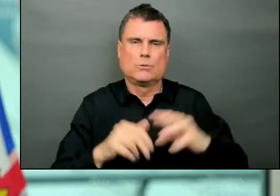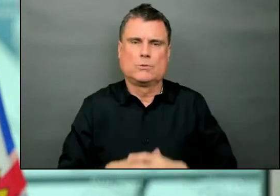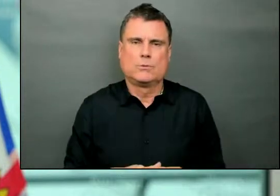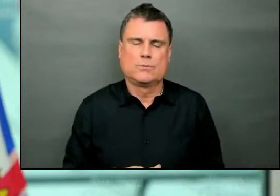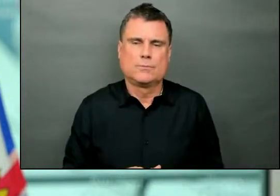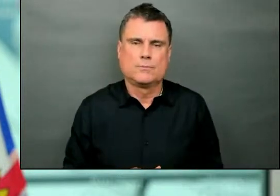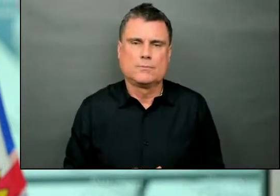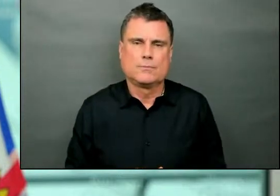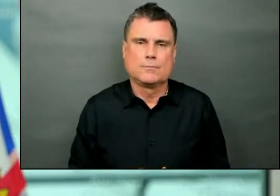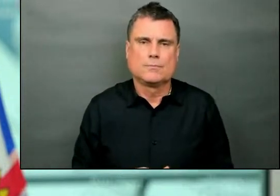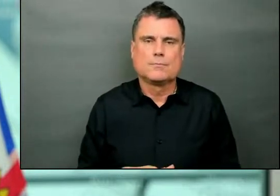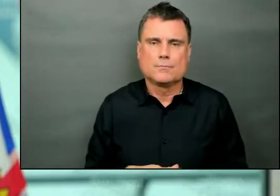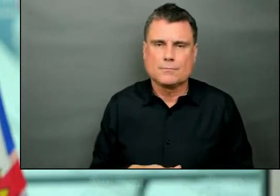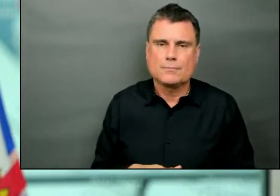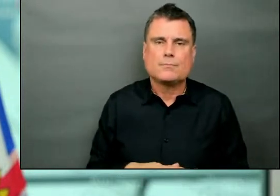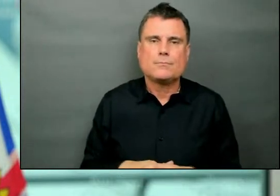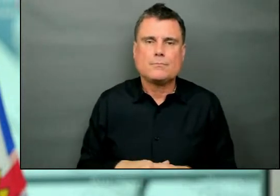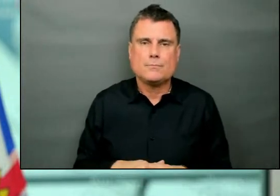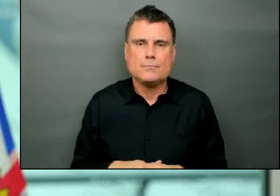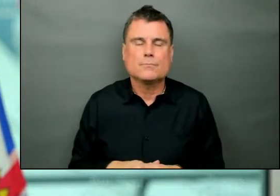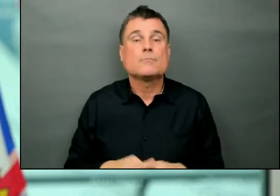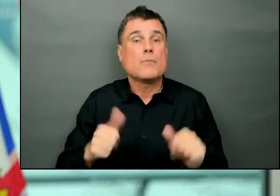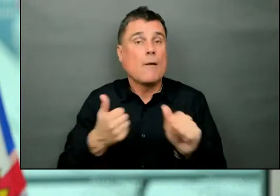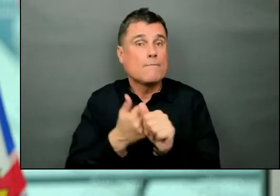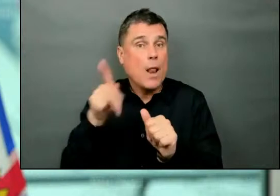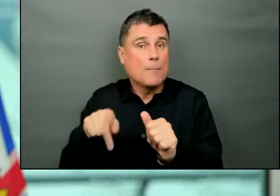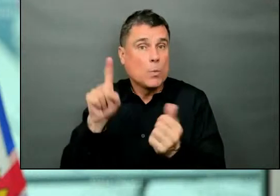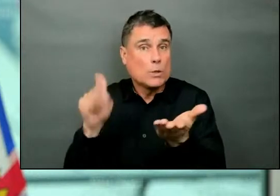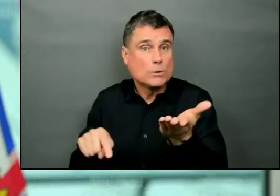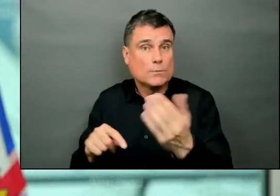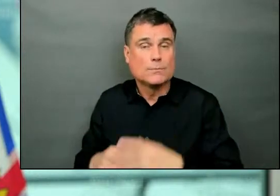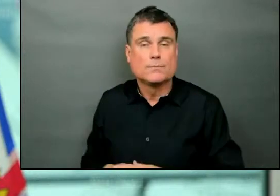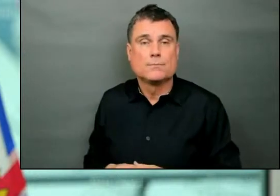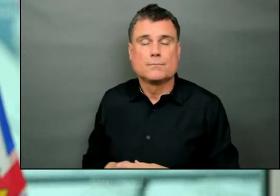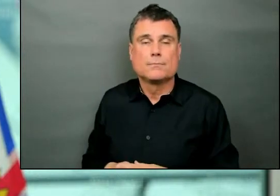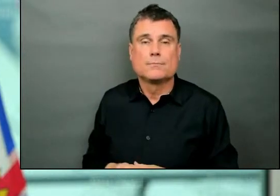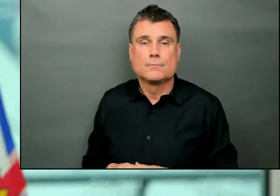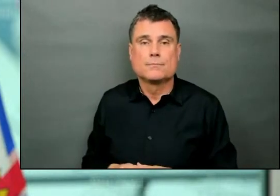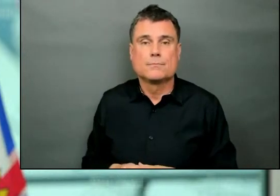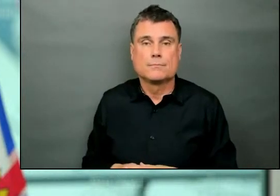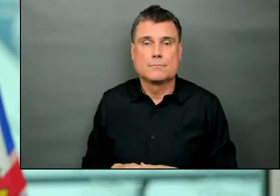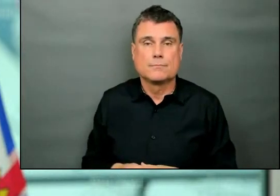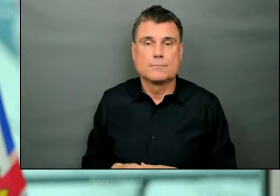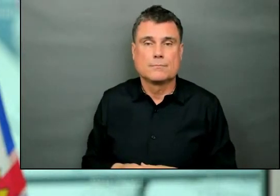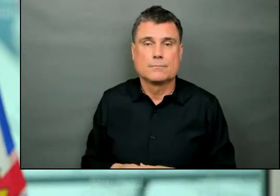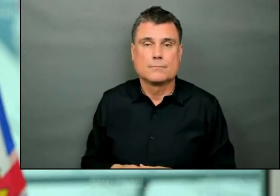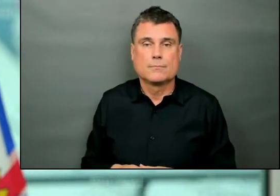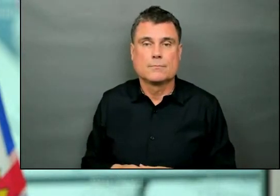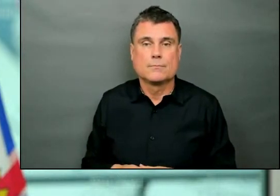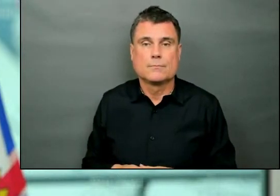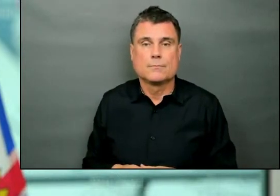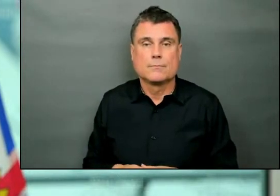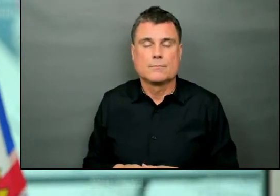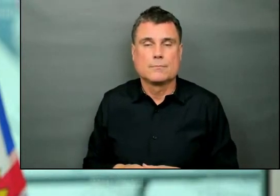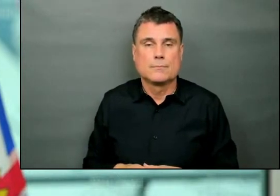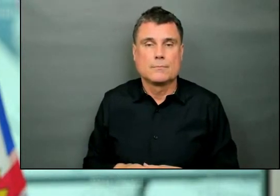Lisa, do you have a follow-up? I do. We've been running a story. There was a video out recently